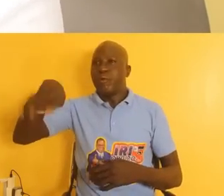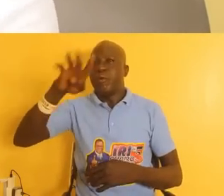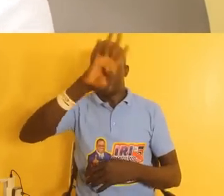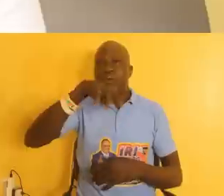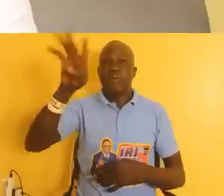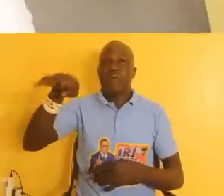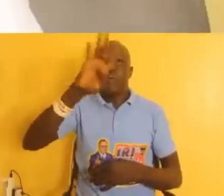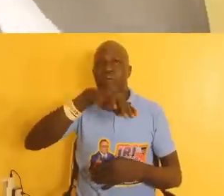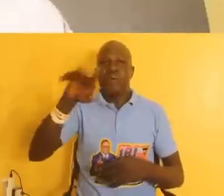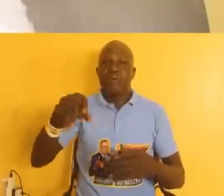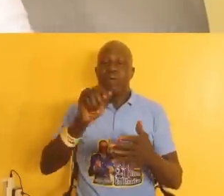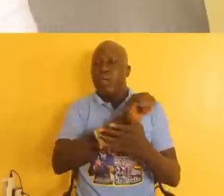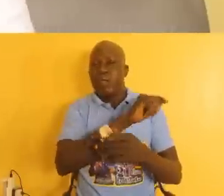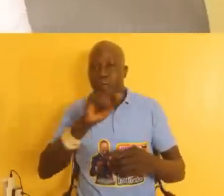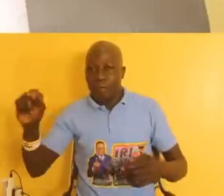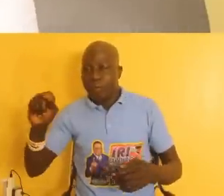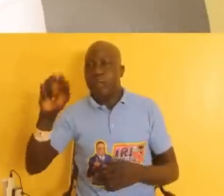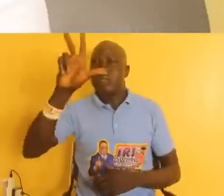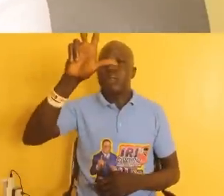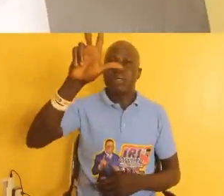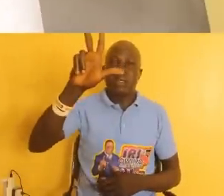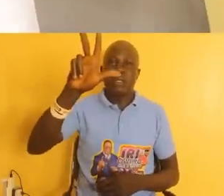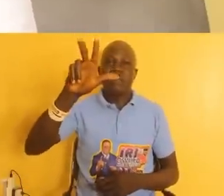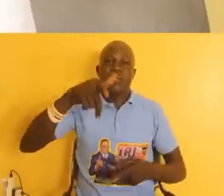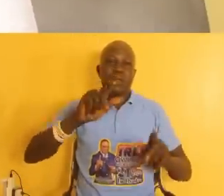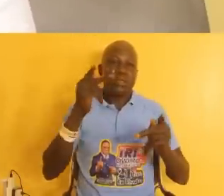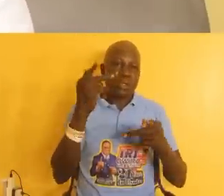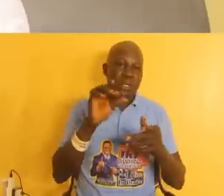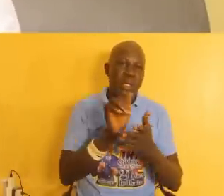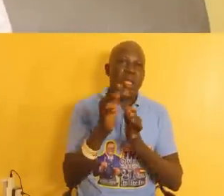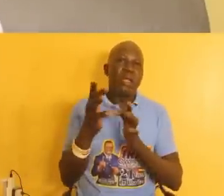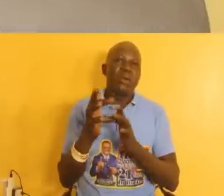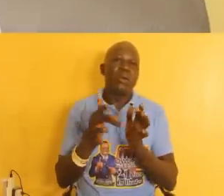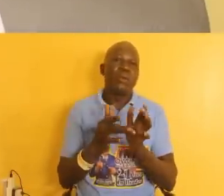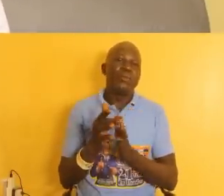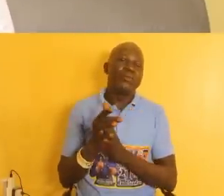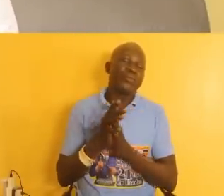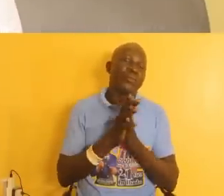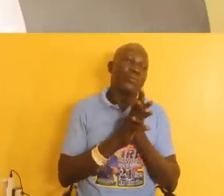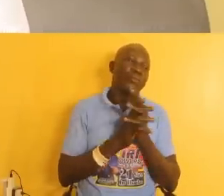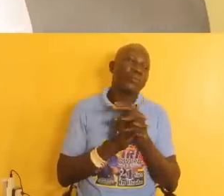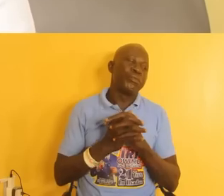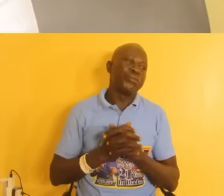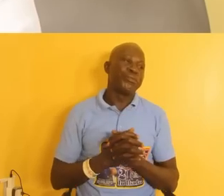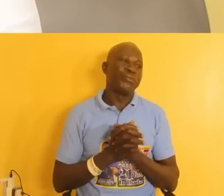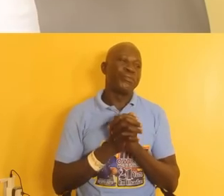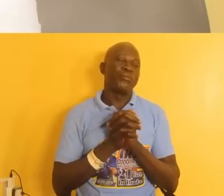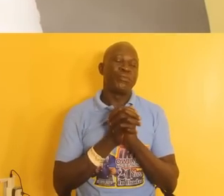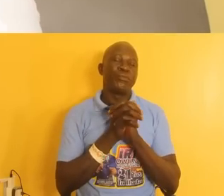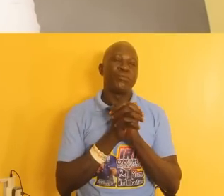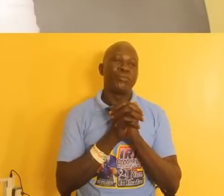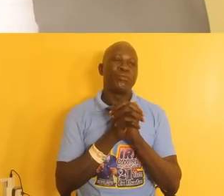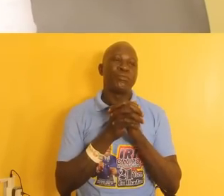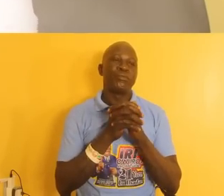44, verse 3. Let's check it. Nitori ti won ko ni ile na nipa idara